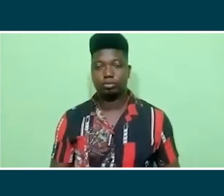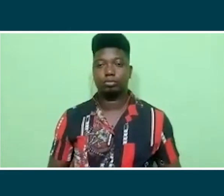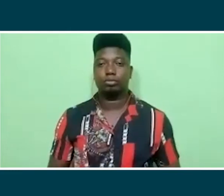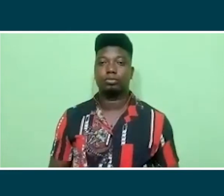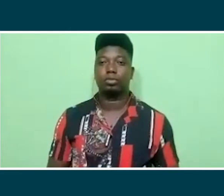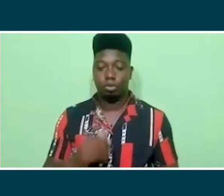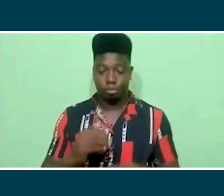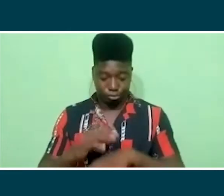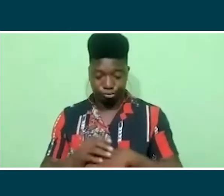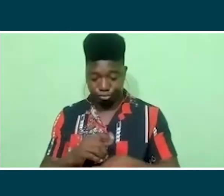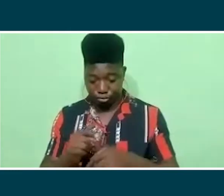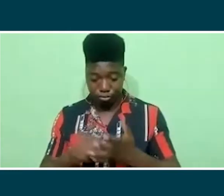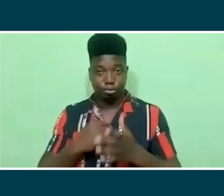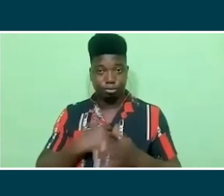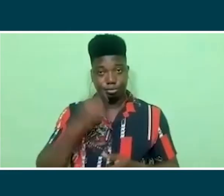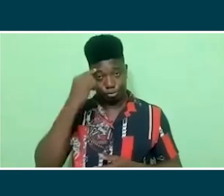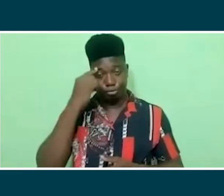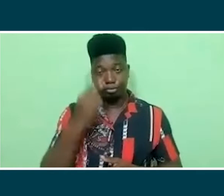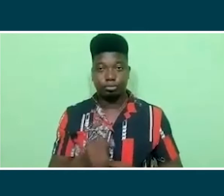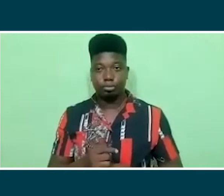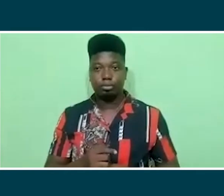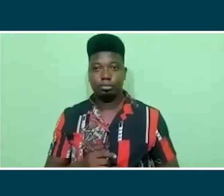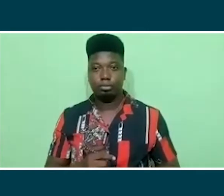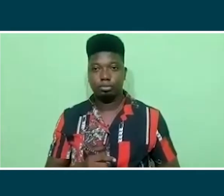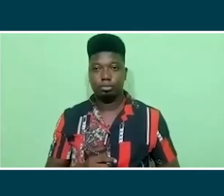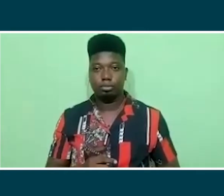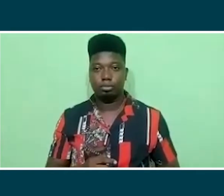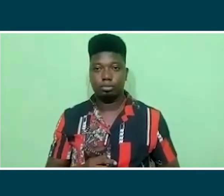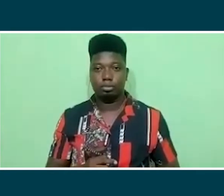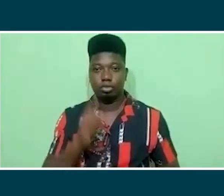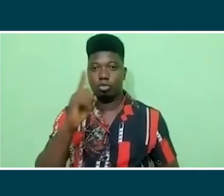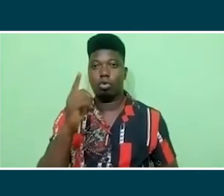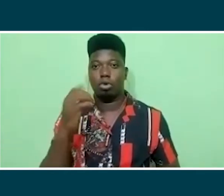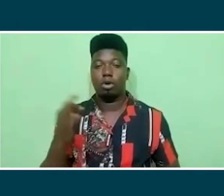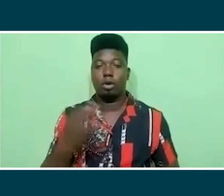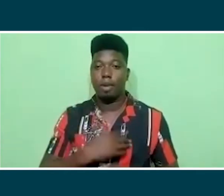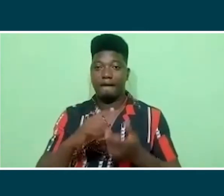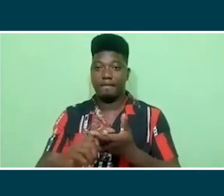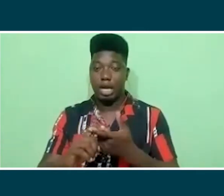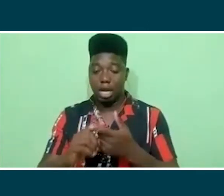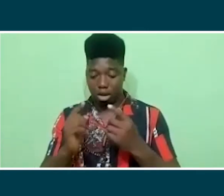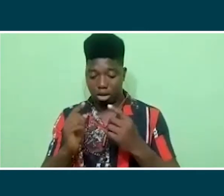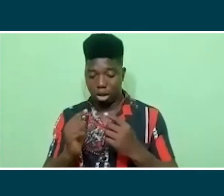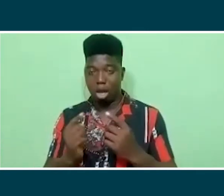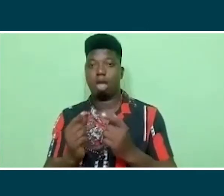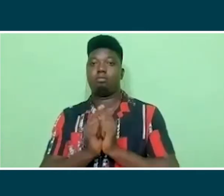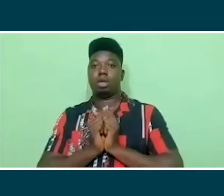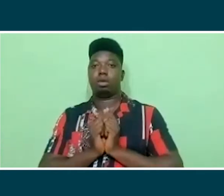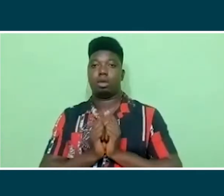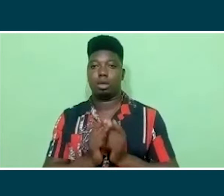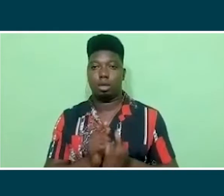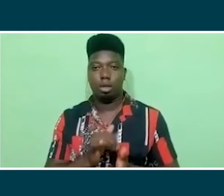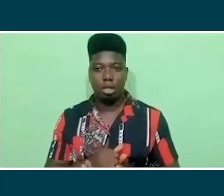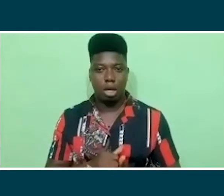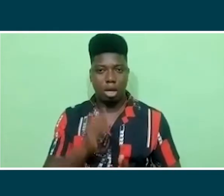think it was a Saturday in my high school. One of my friends came to me. He was like, can you fight? You should be like